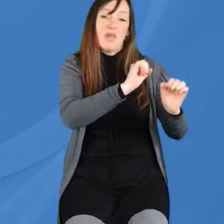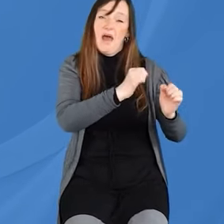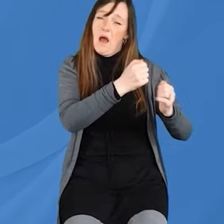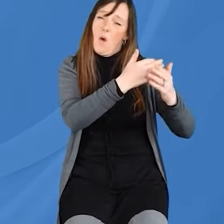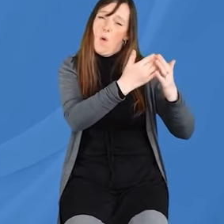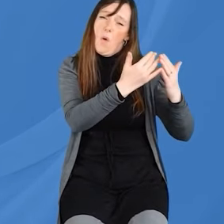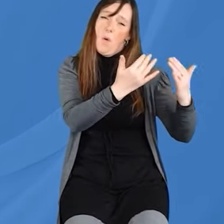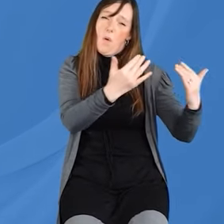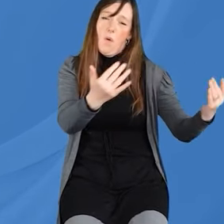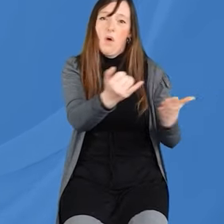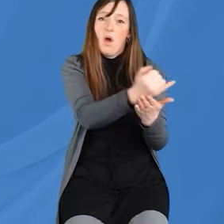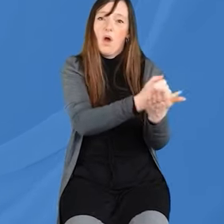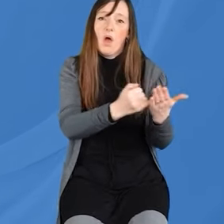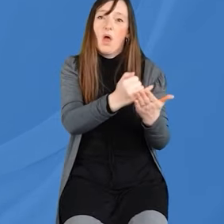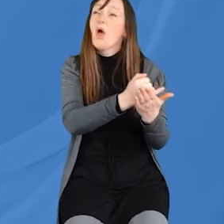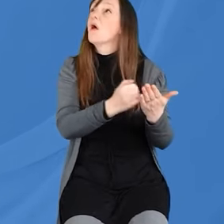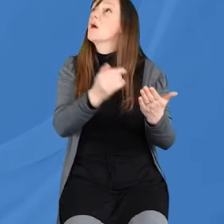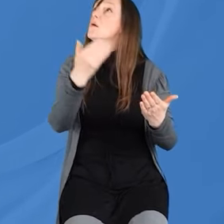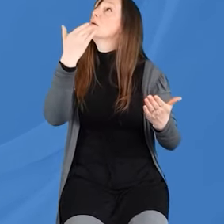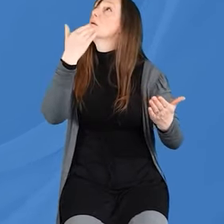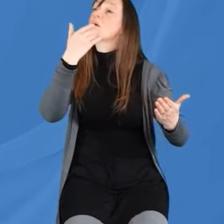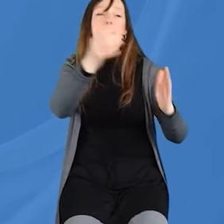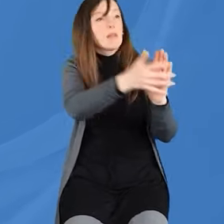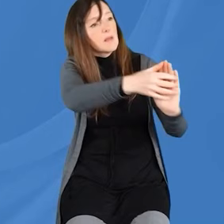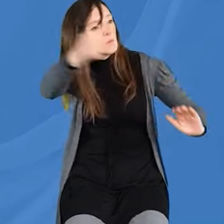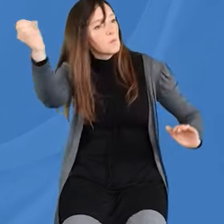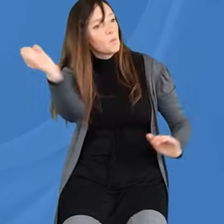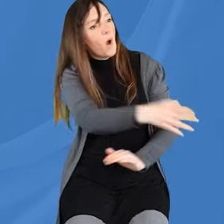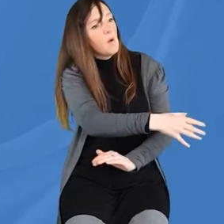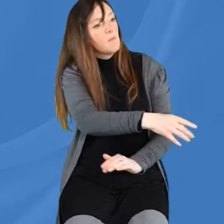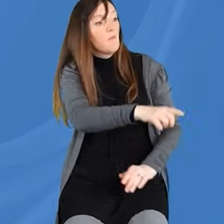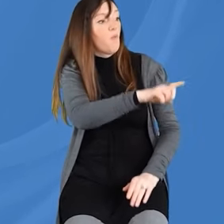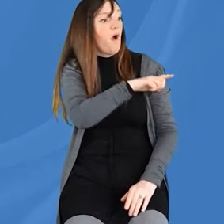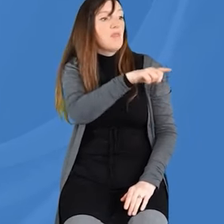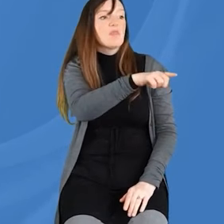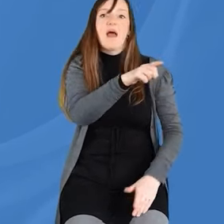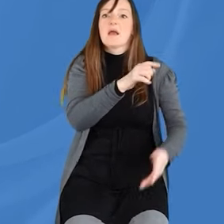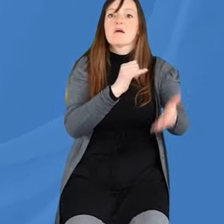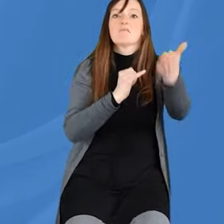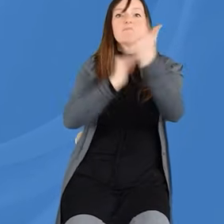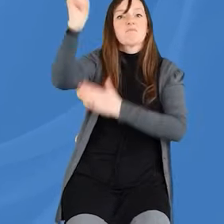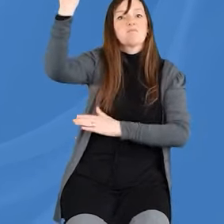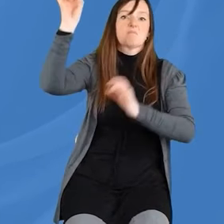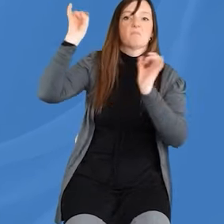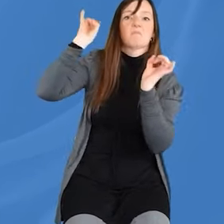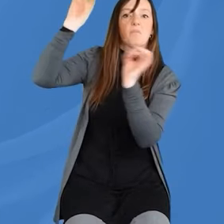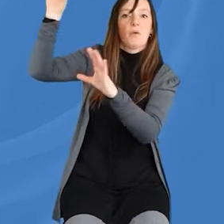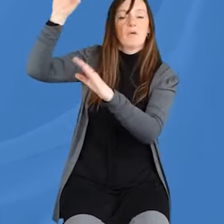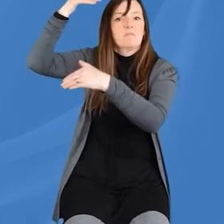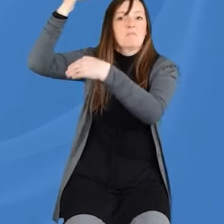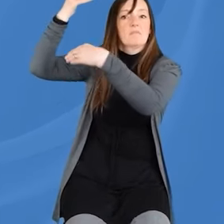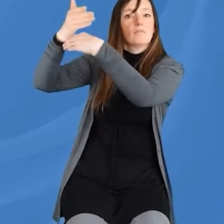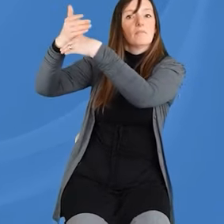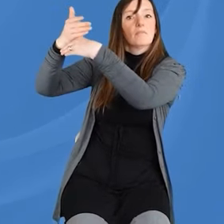of their transgressions, cast them out, for they have rebelled against you.